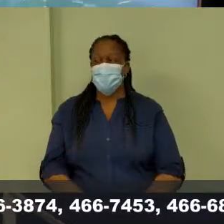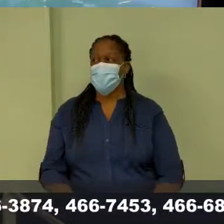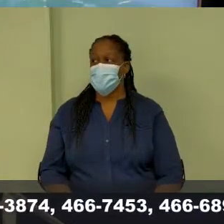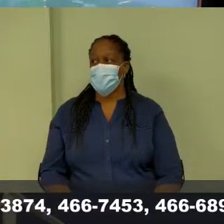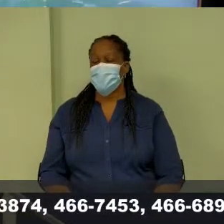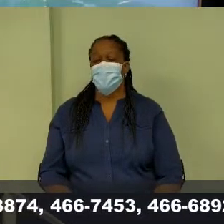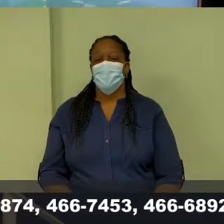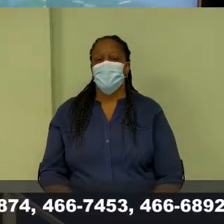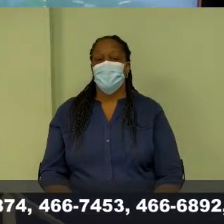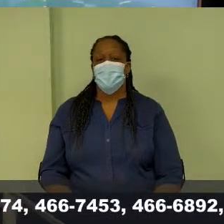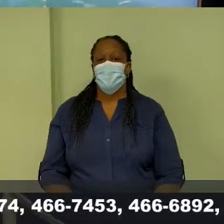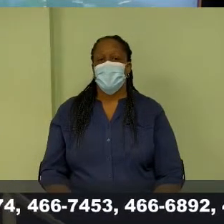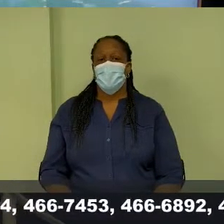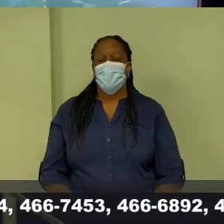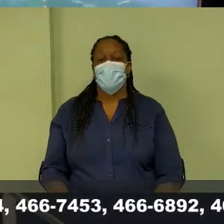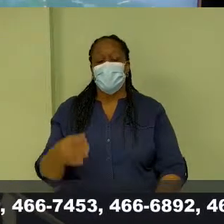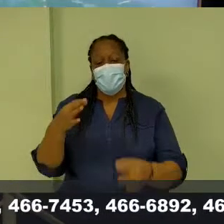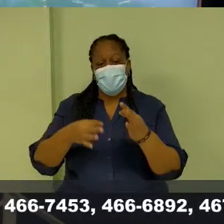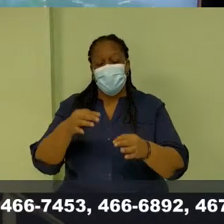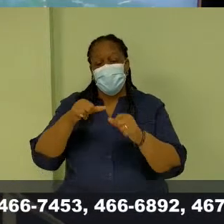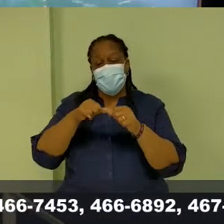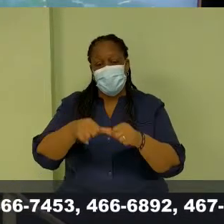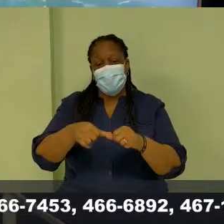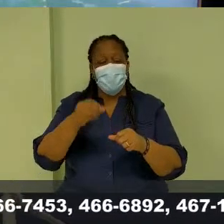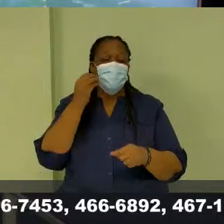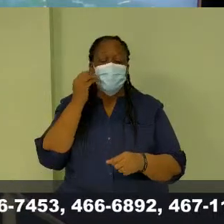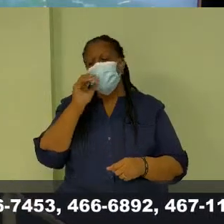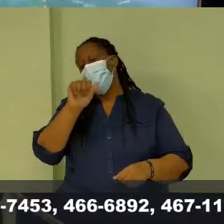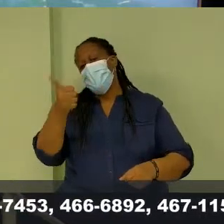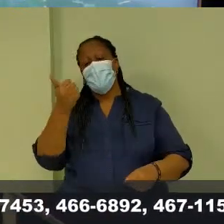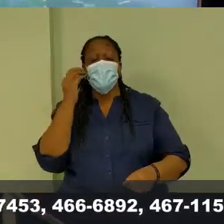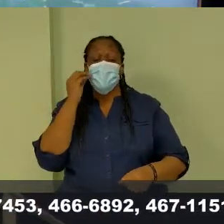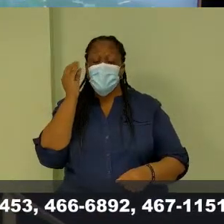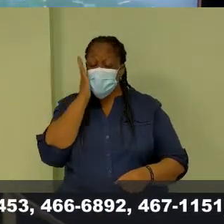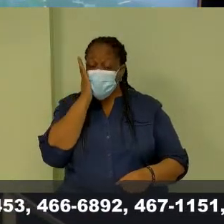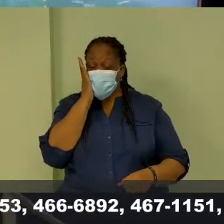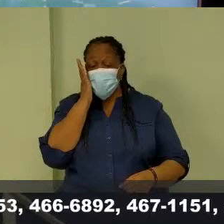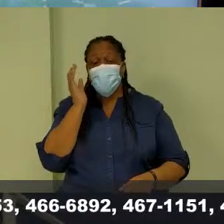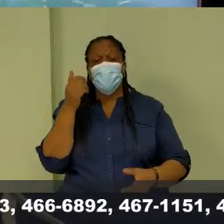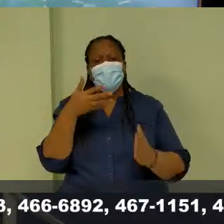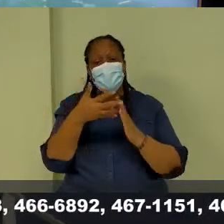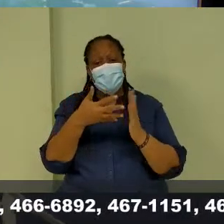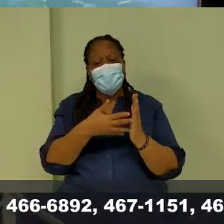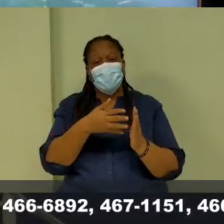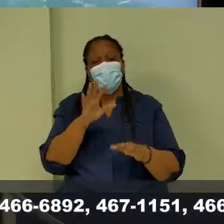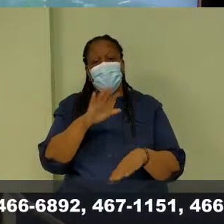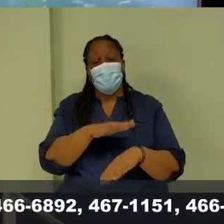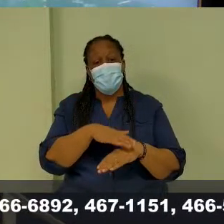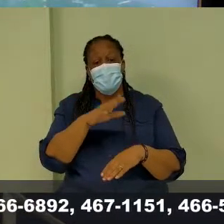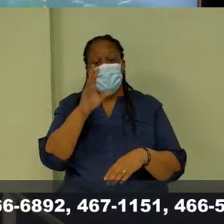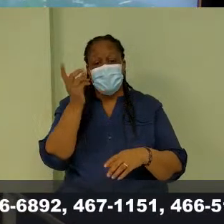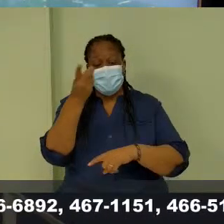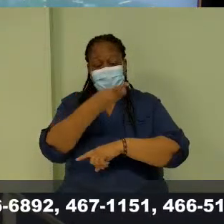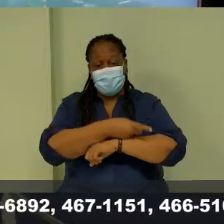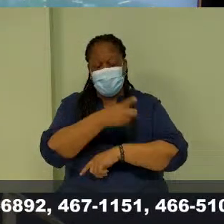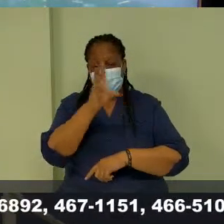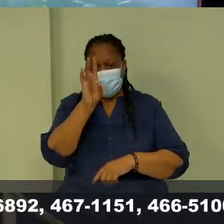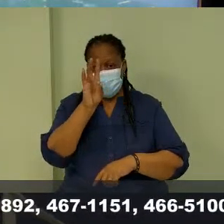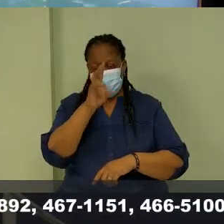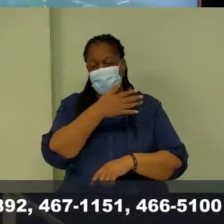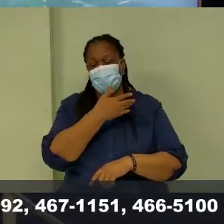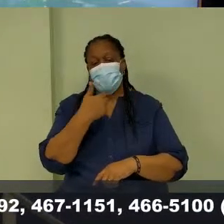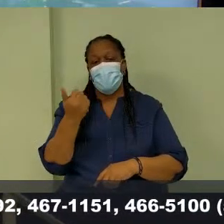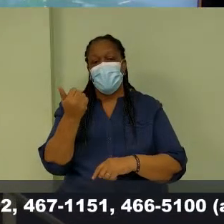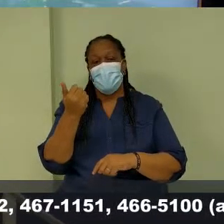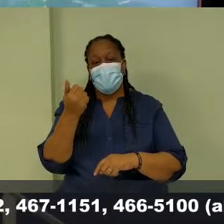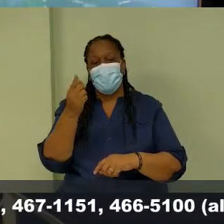and day 14. And so that provides you an overview of the costing in terms of where